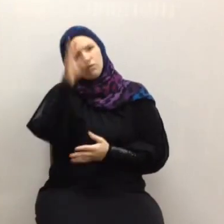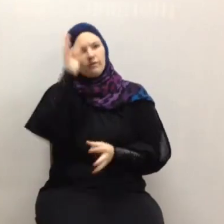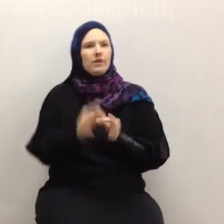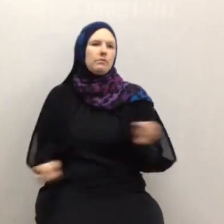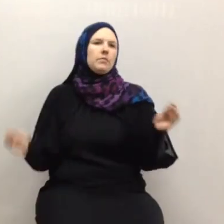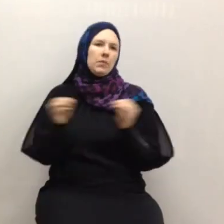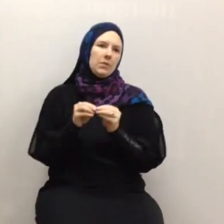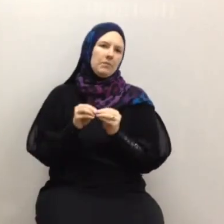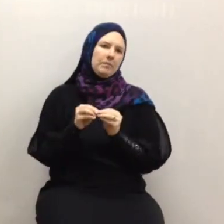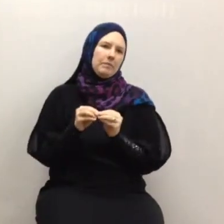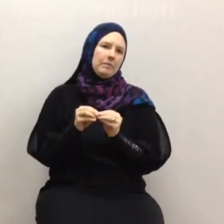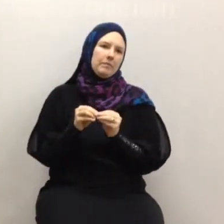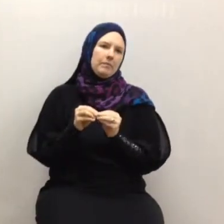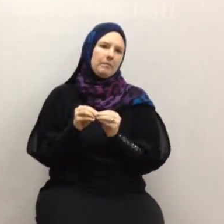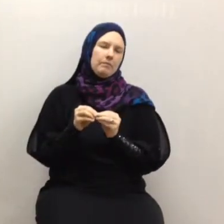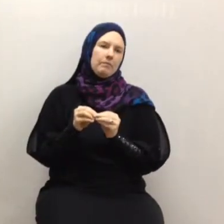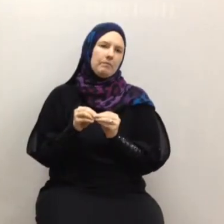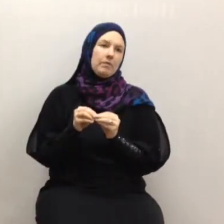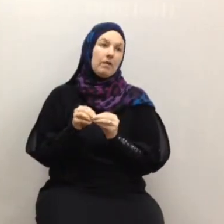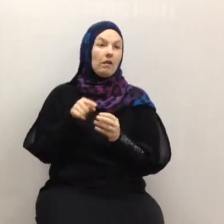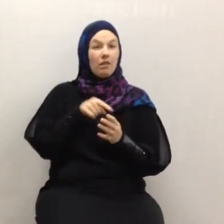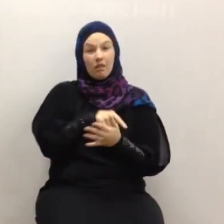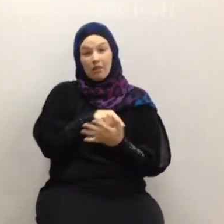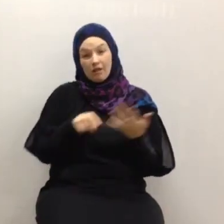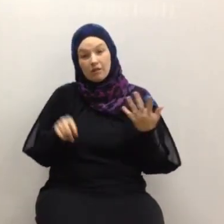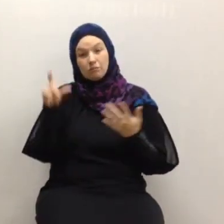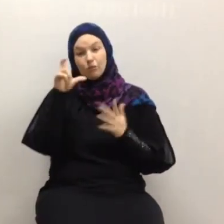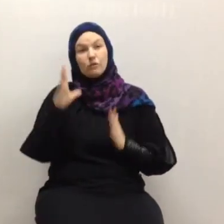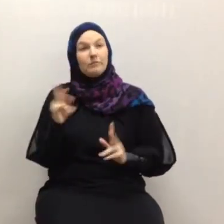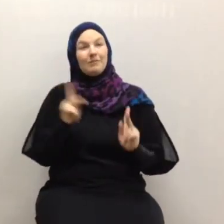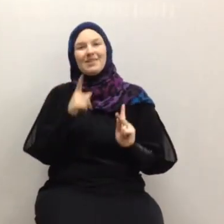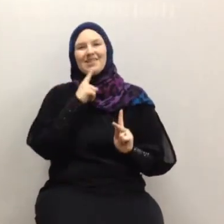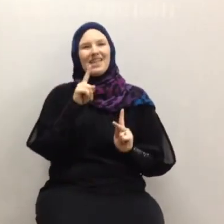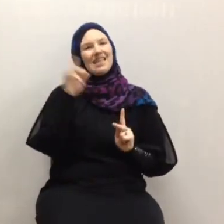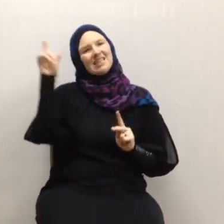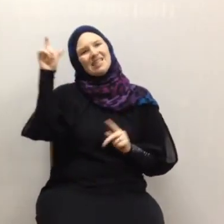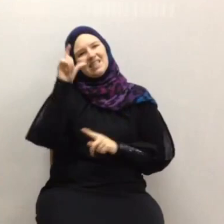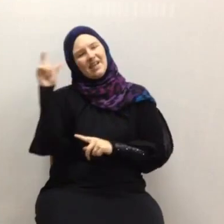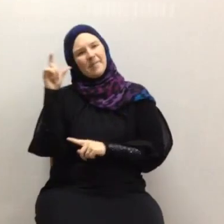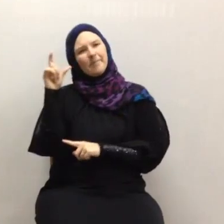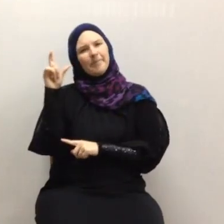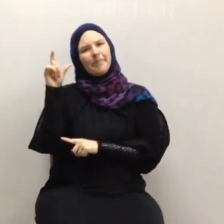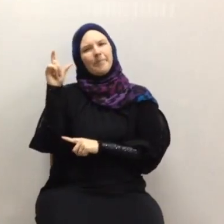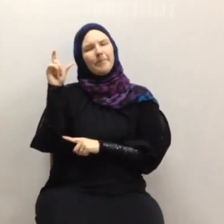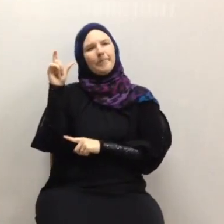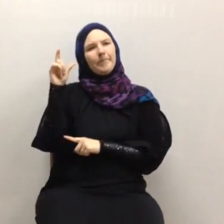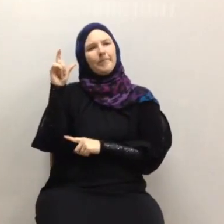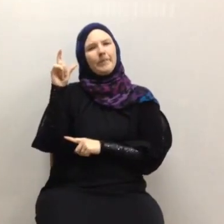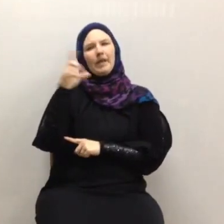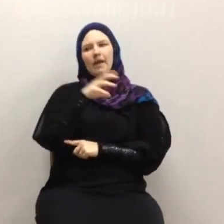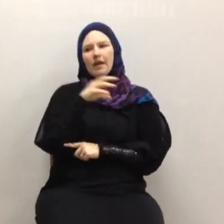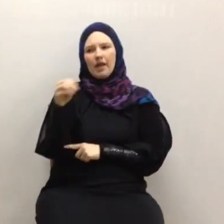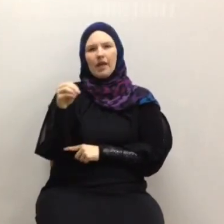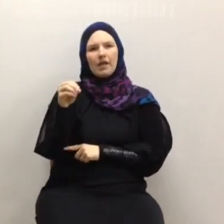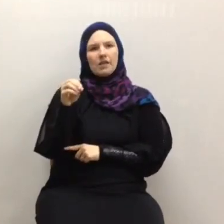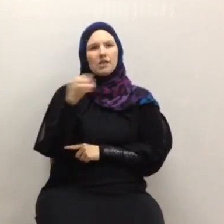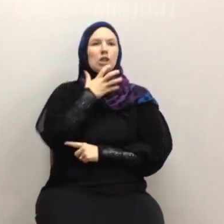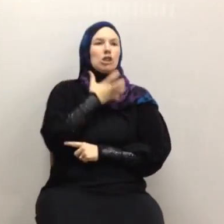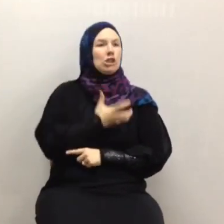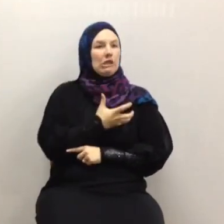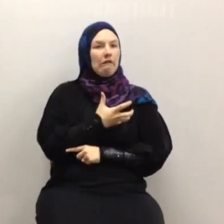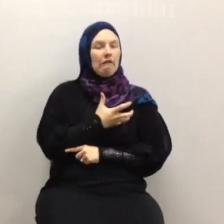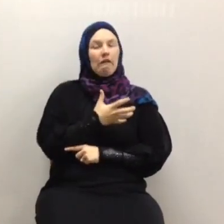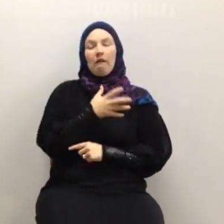Those Muslims who say that Islam and the sheikhs and the